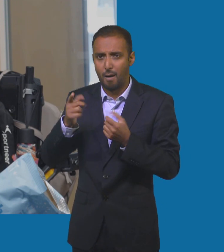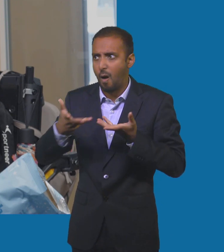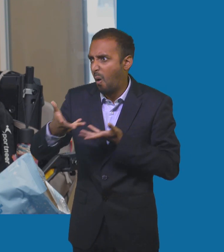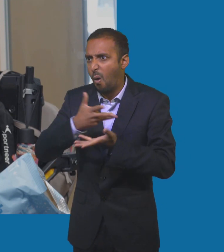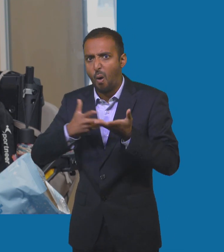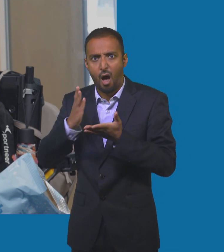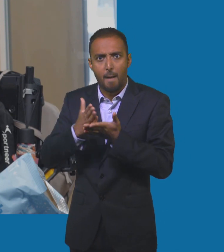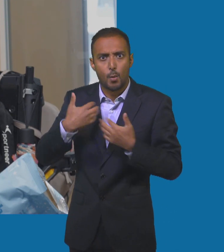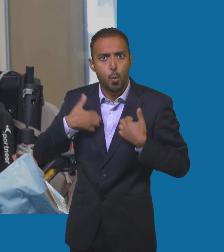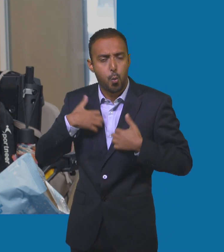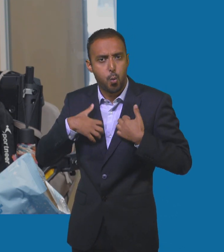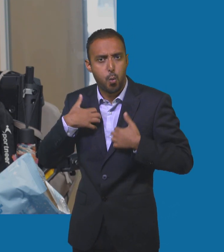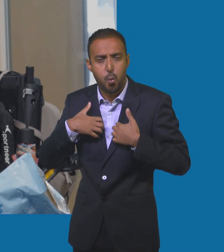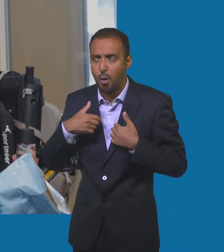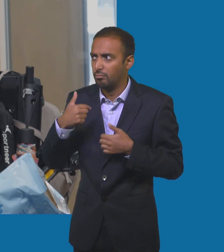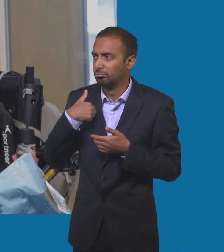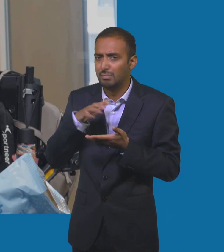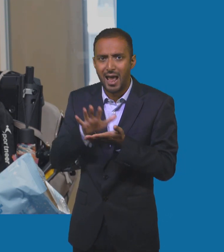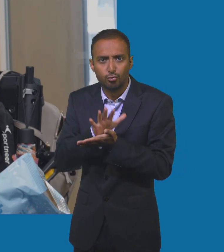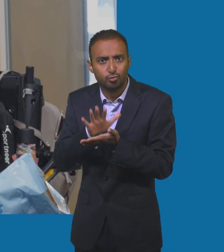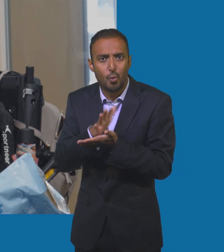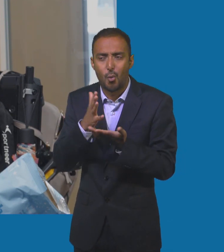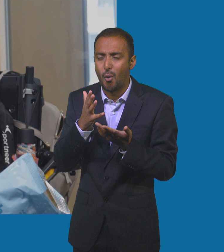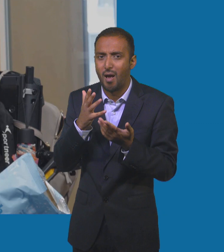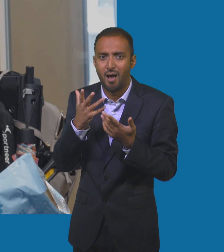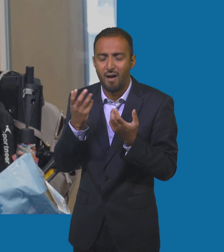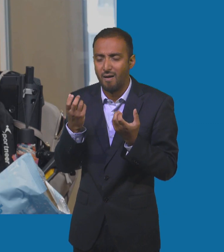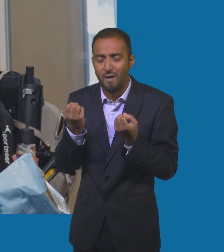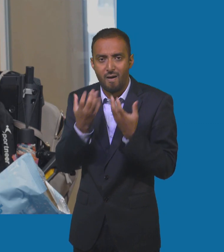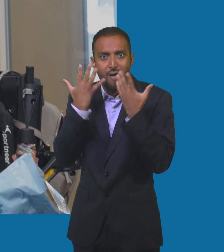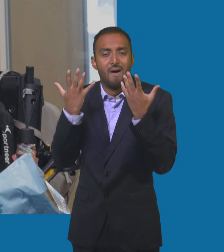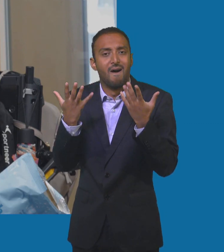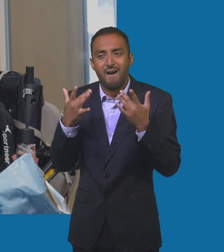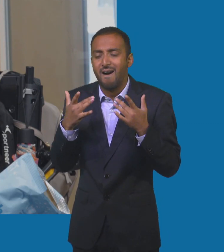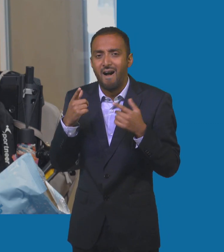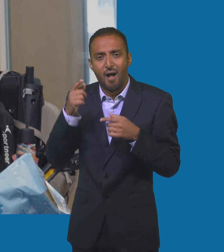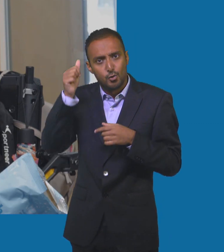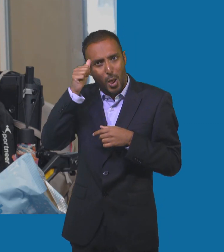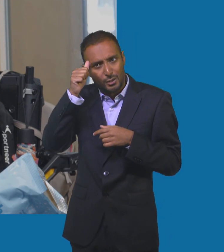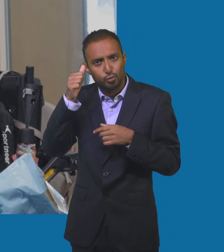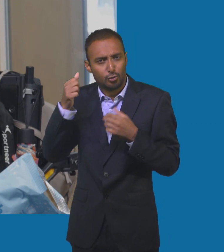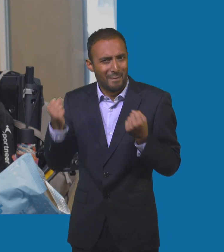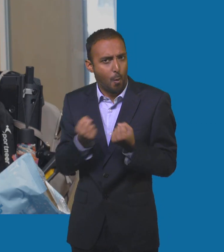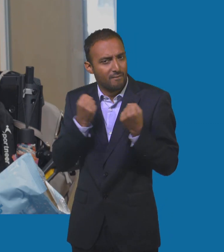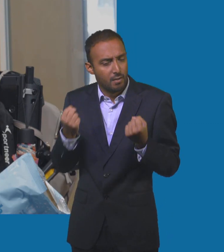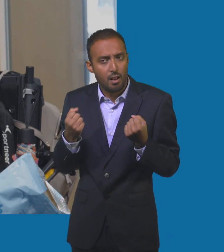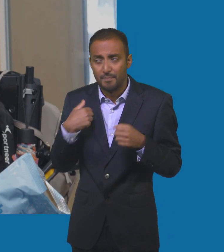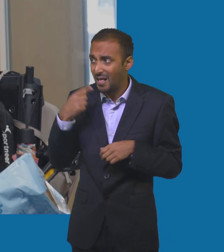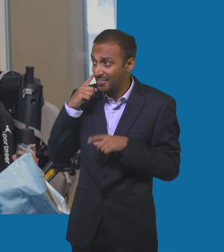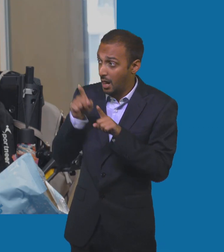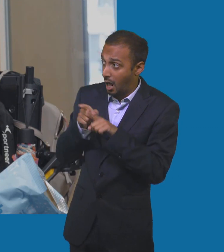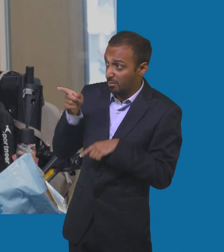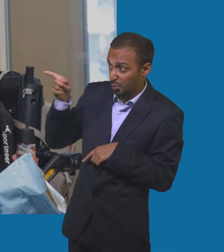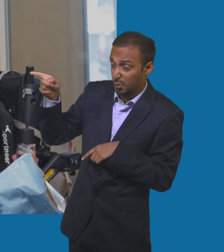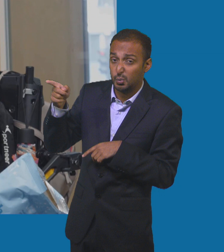really enjoyed just being enlightened, and I think knowledge is power, and I think that having advocates like you kind of really fighting